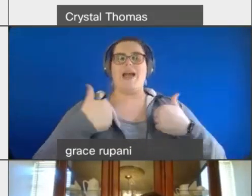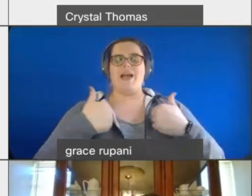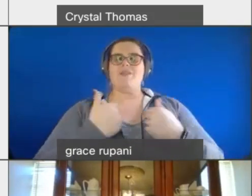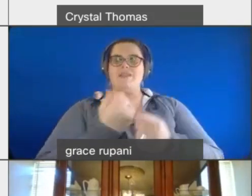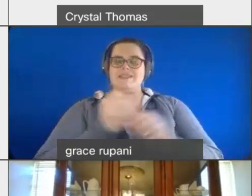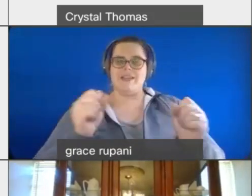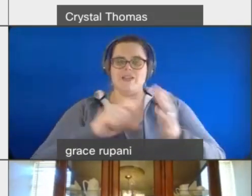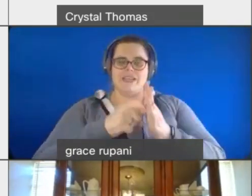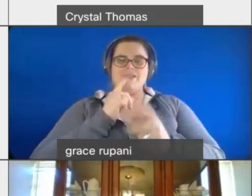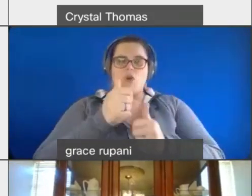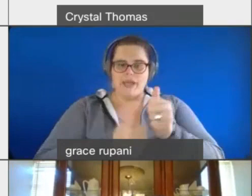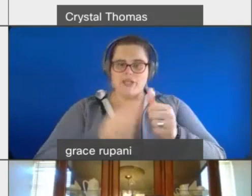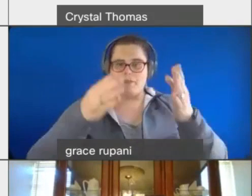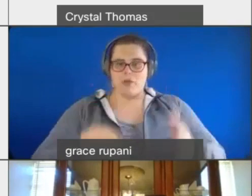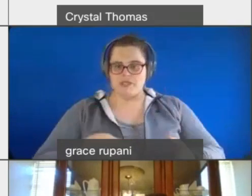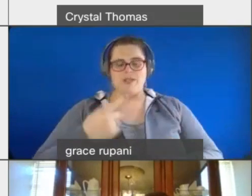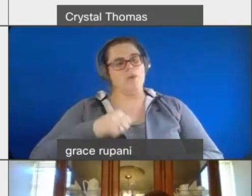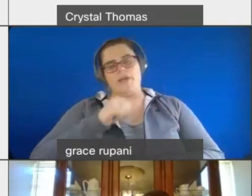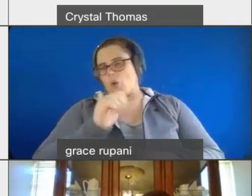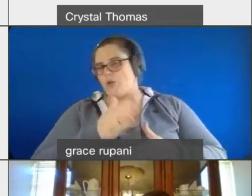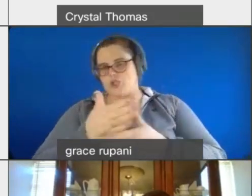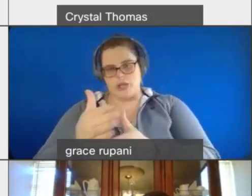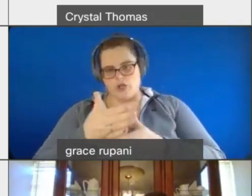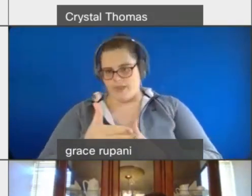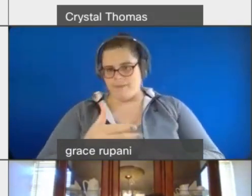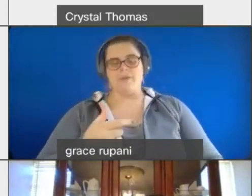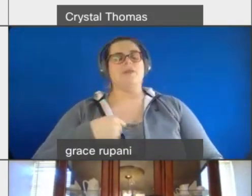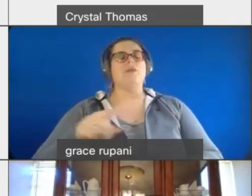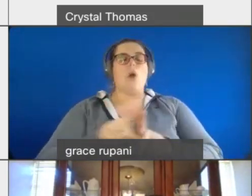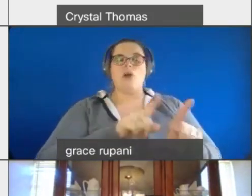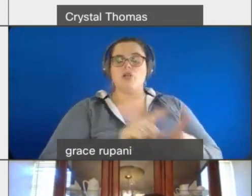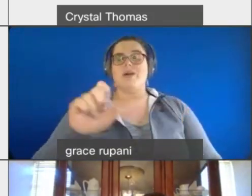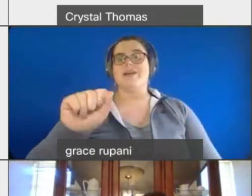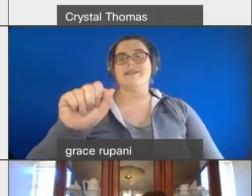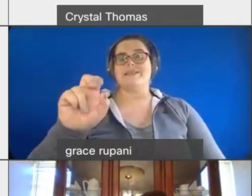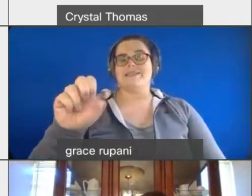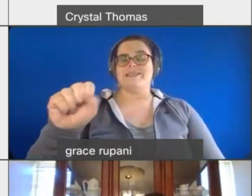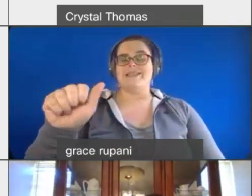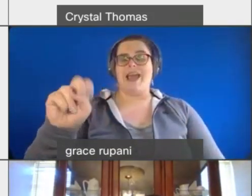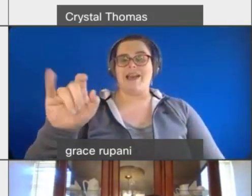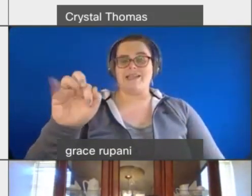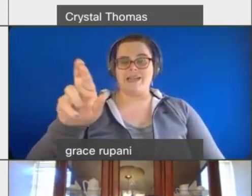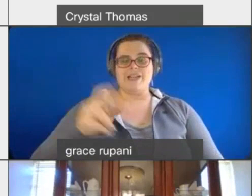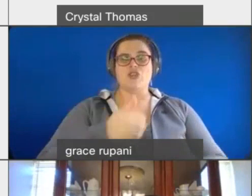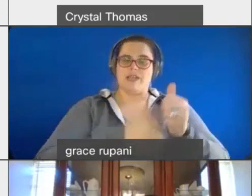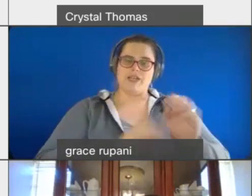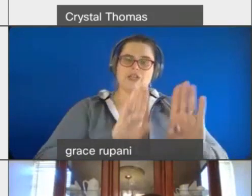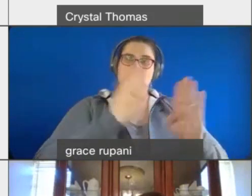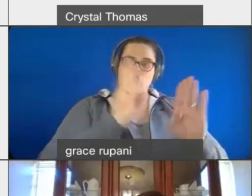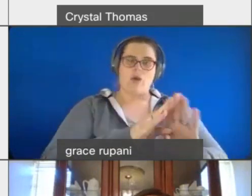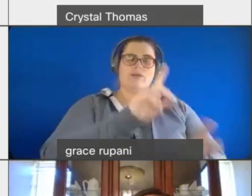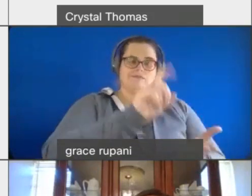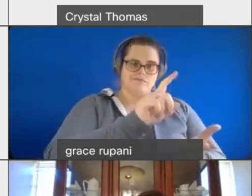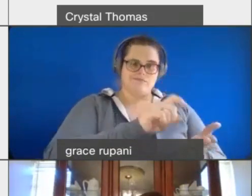not share them. We have sanitizing stations at each door. We have capacity